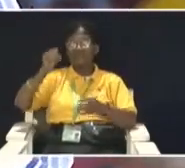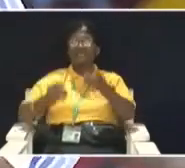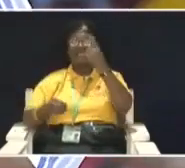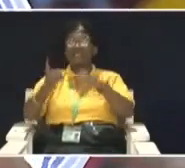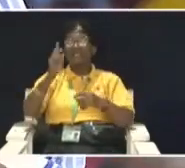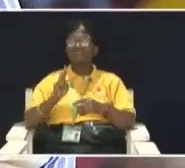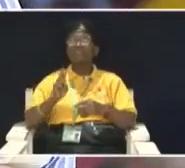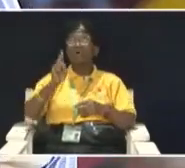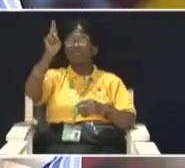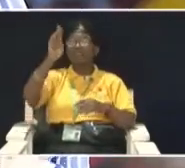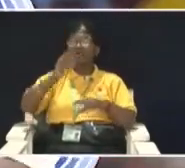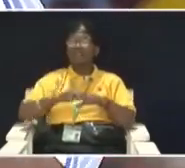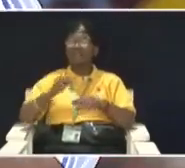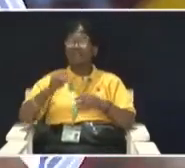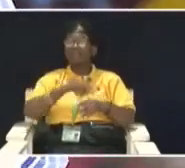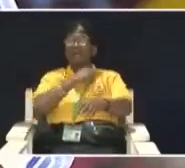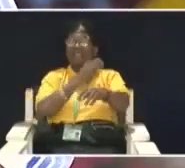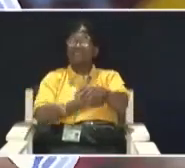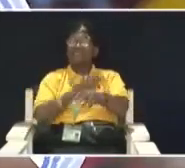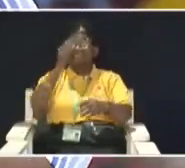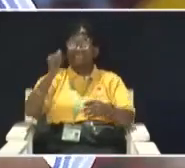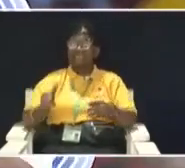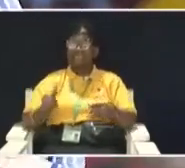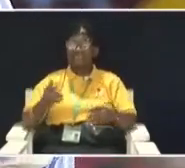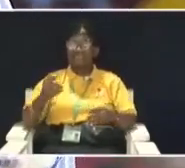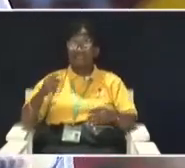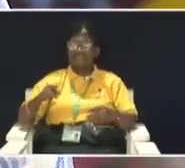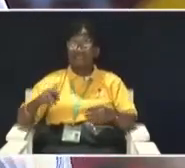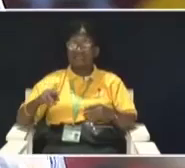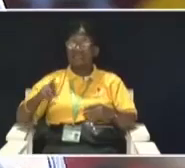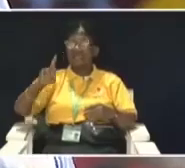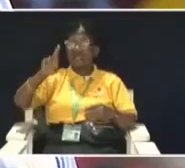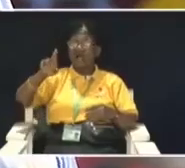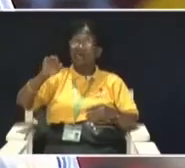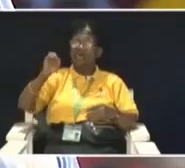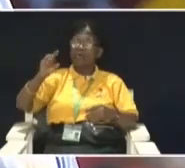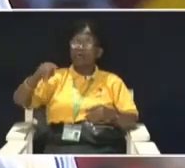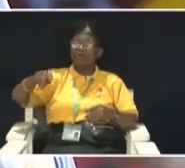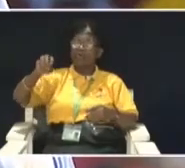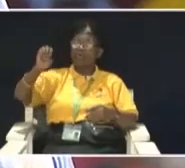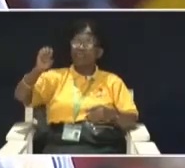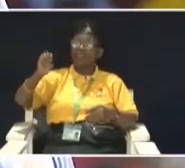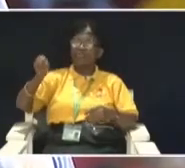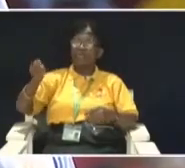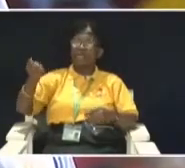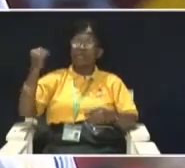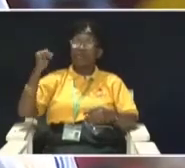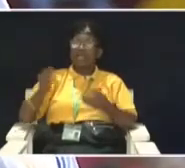God came on him mightily, the ropes were burnt.